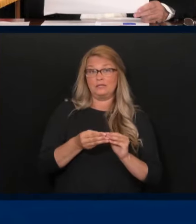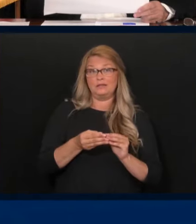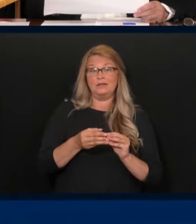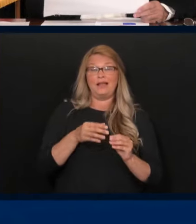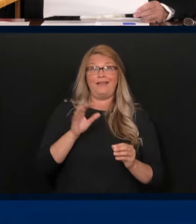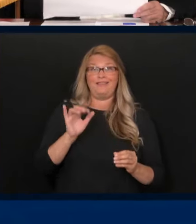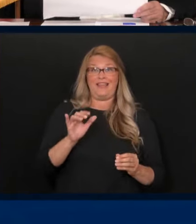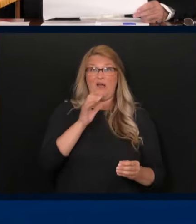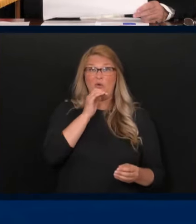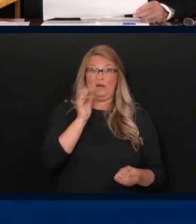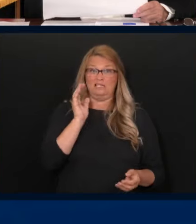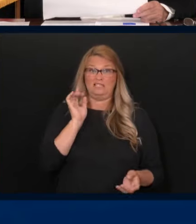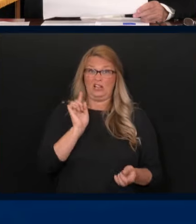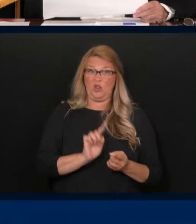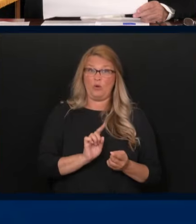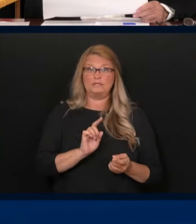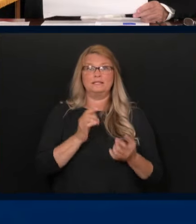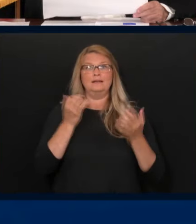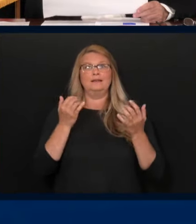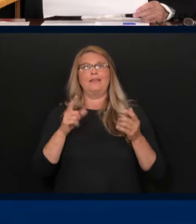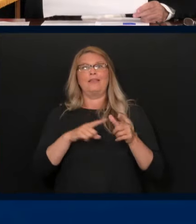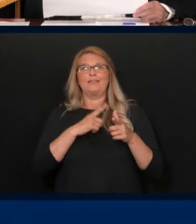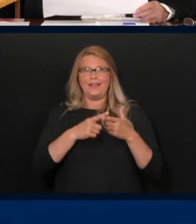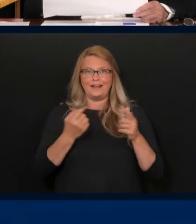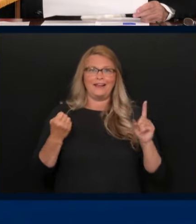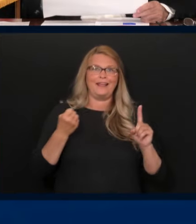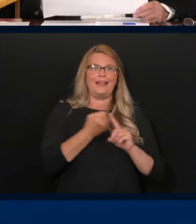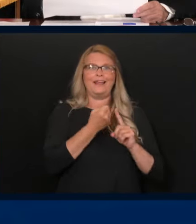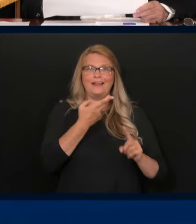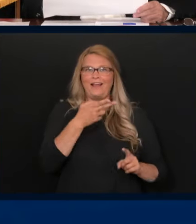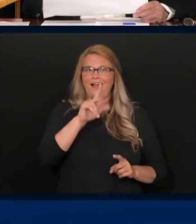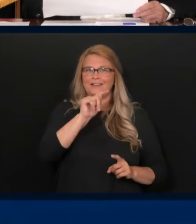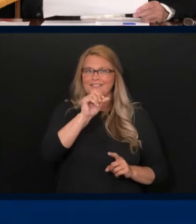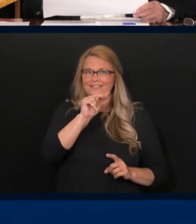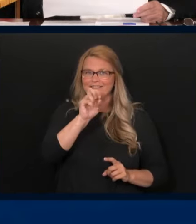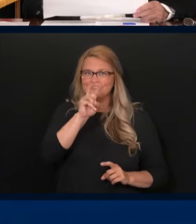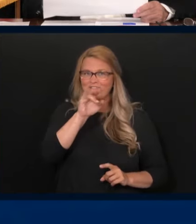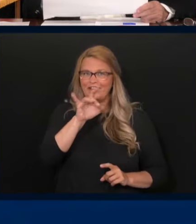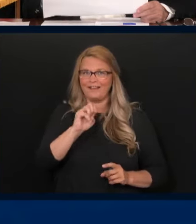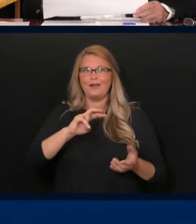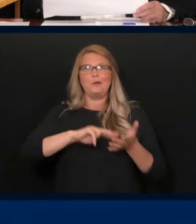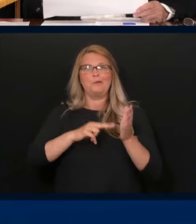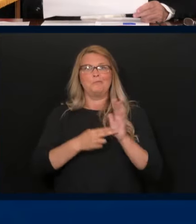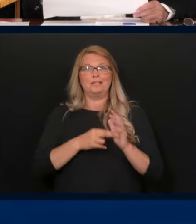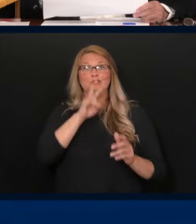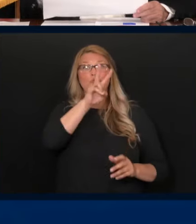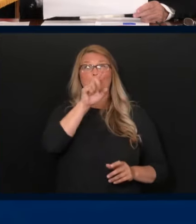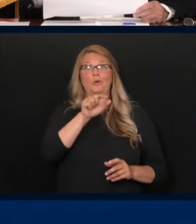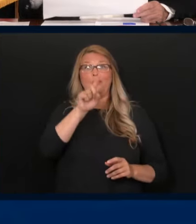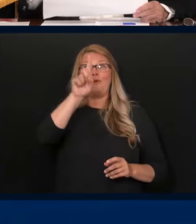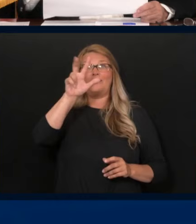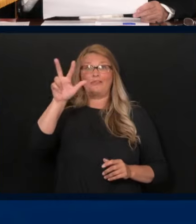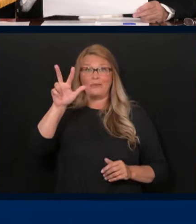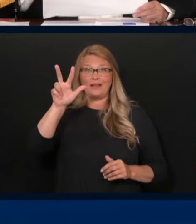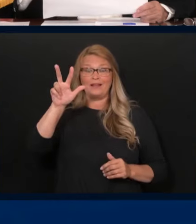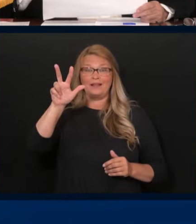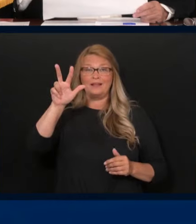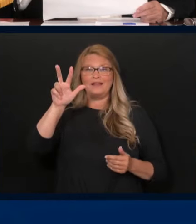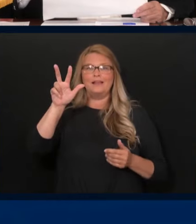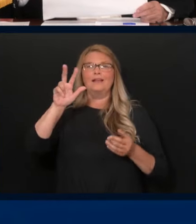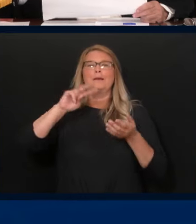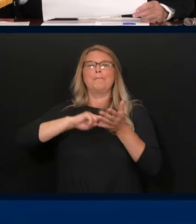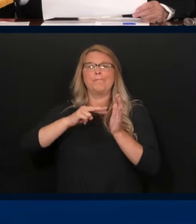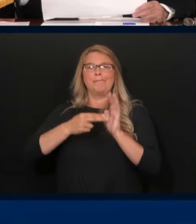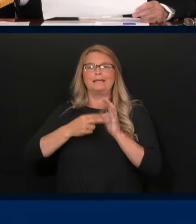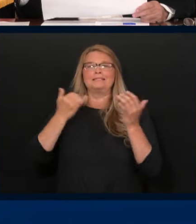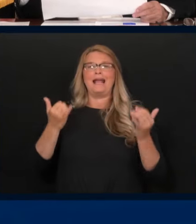lowest. And then with Huttonsville and everything, we moved all the way up to 2.13, and then we turned back